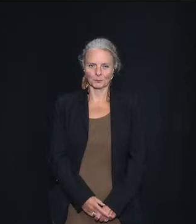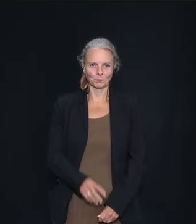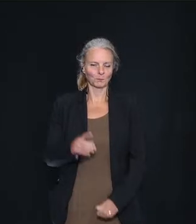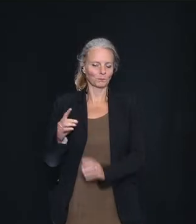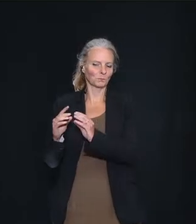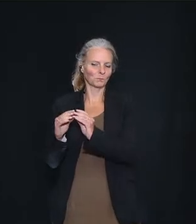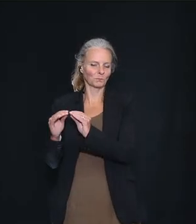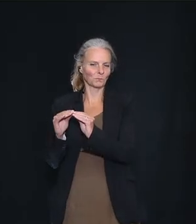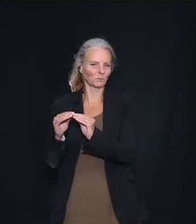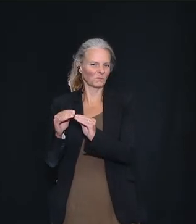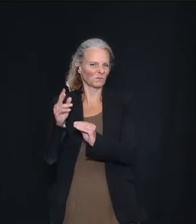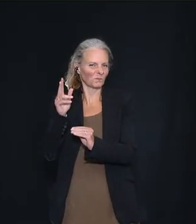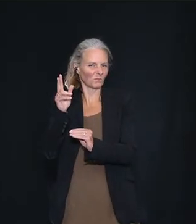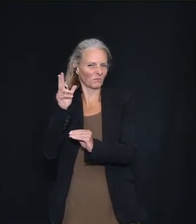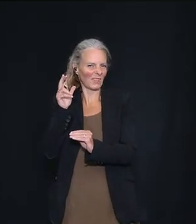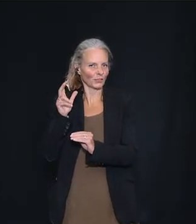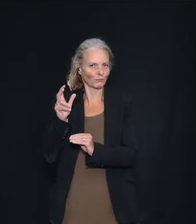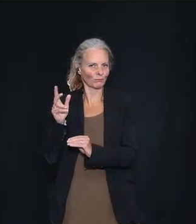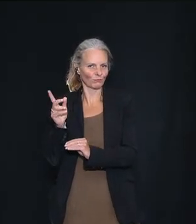German, German?